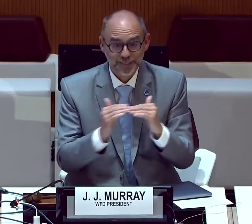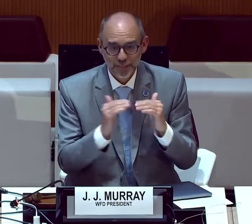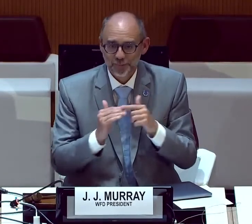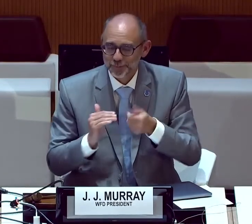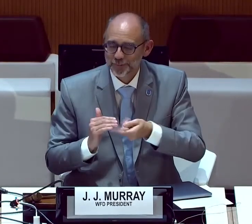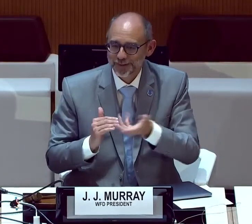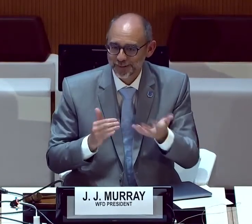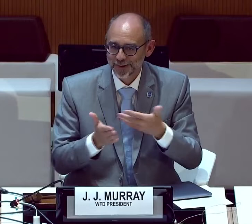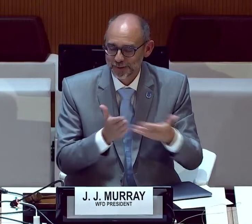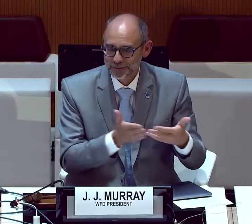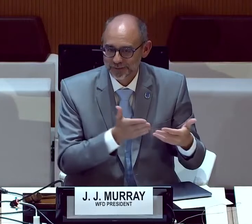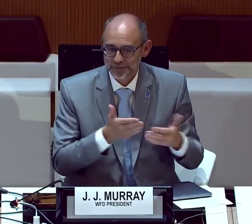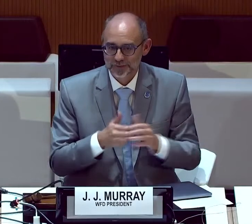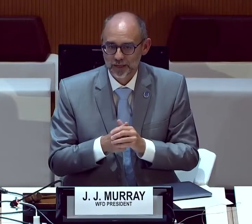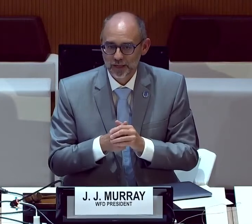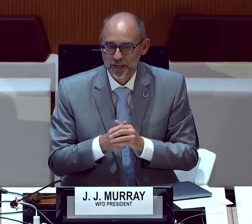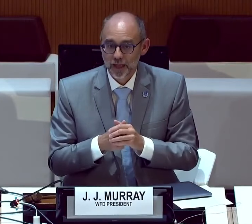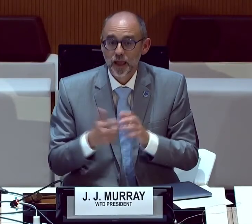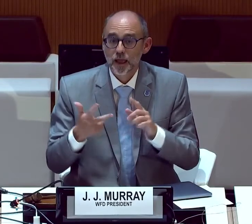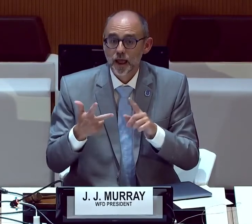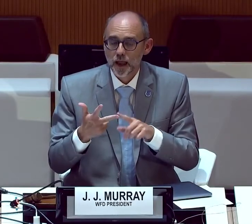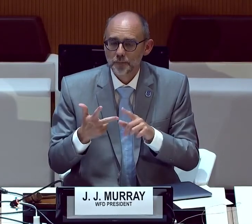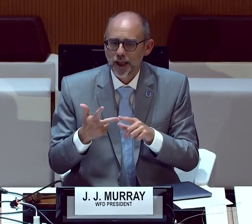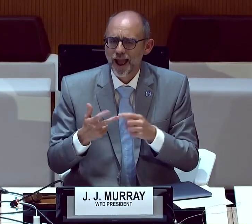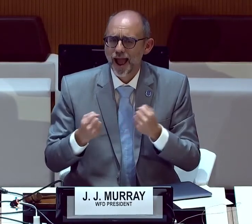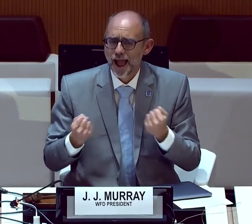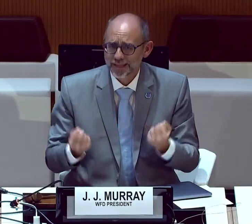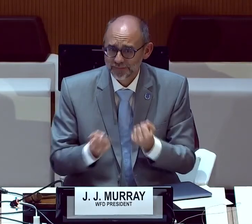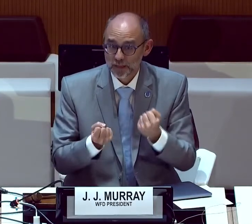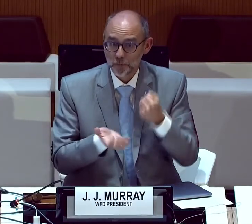And we need to spread awareness of sign languages.